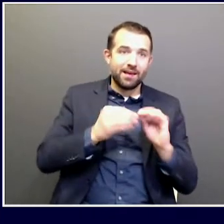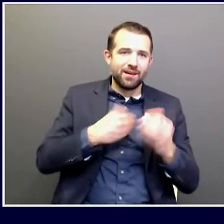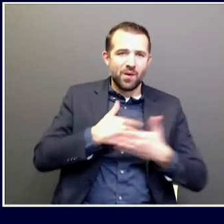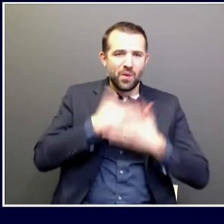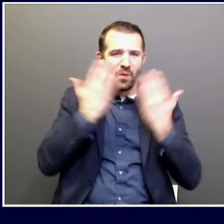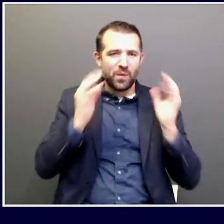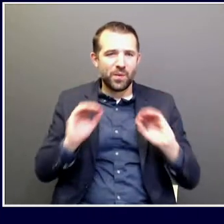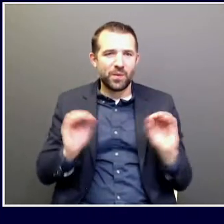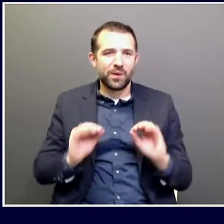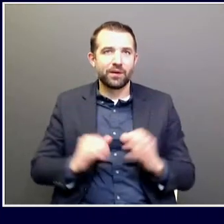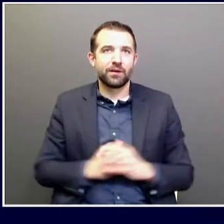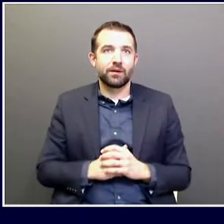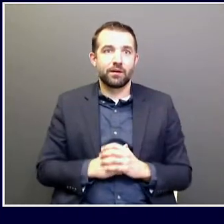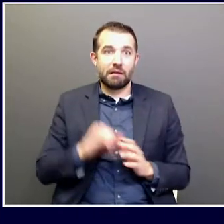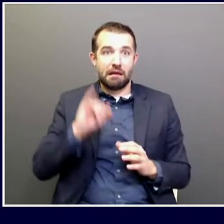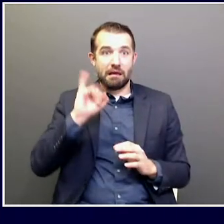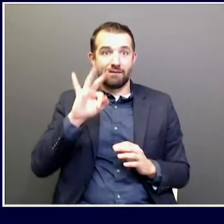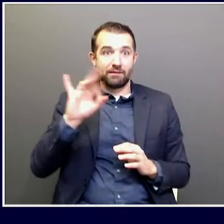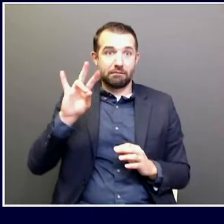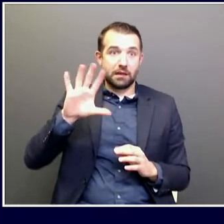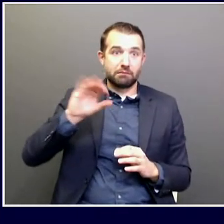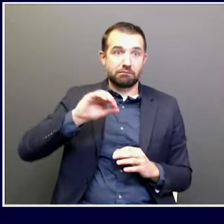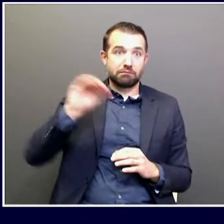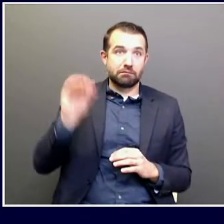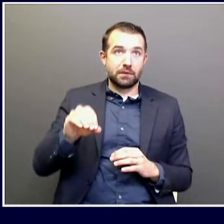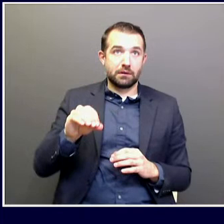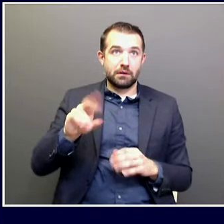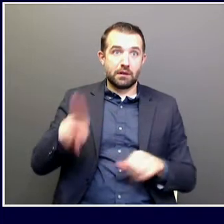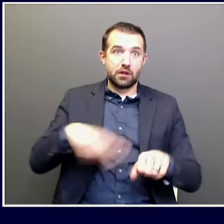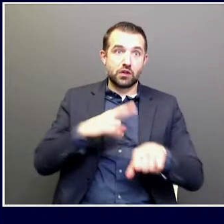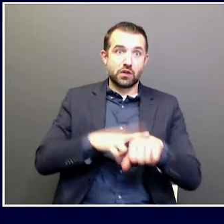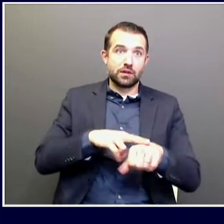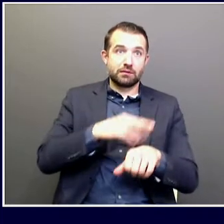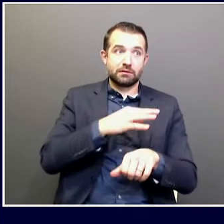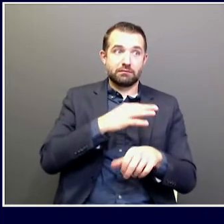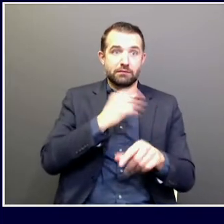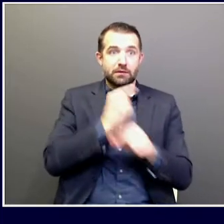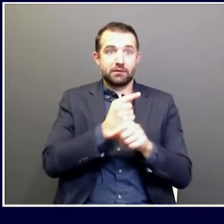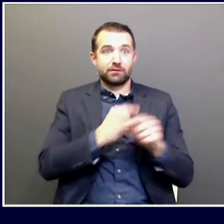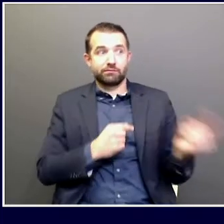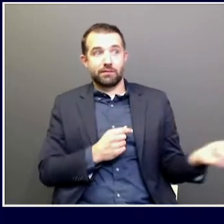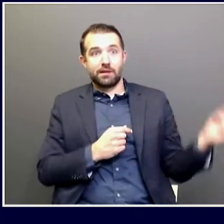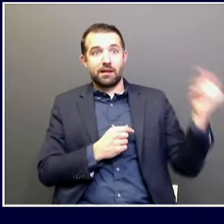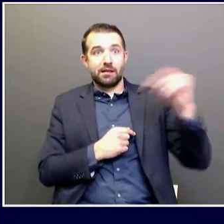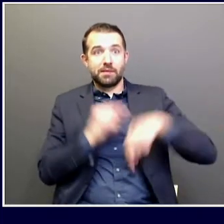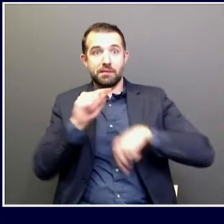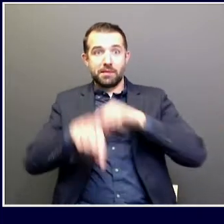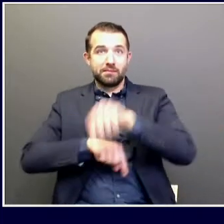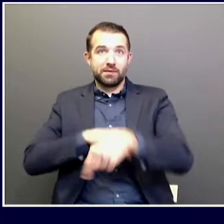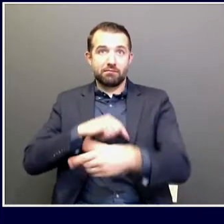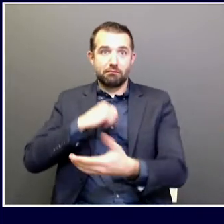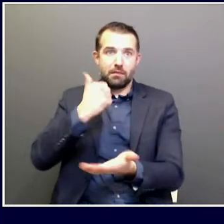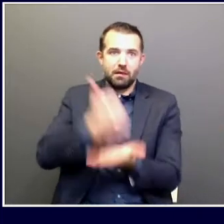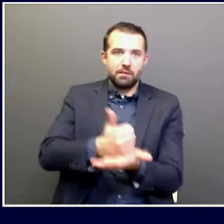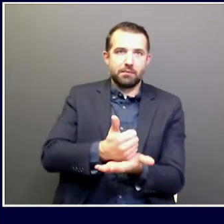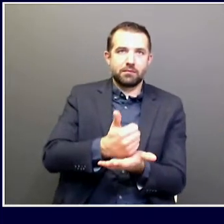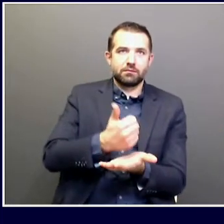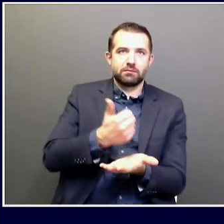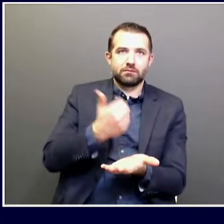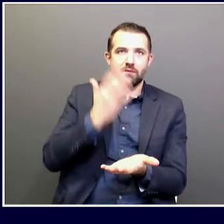up to 75 members of the National Guard will certainly free up dozens of beds in our